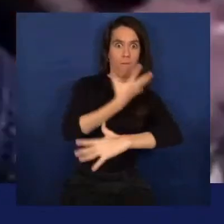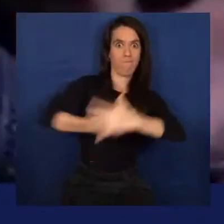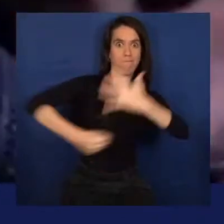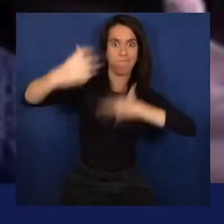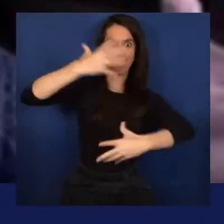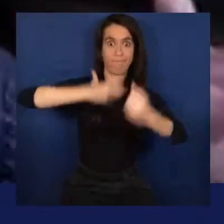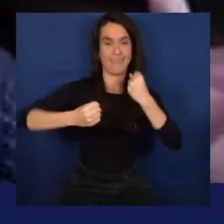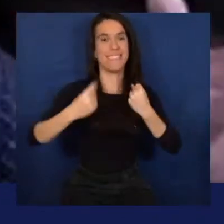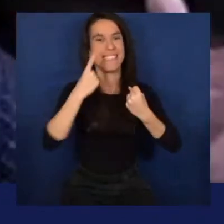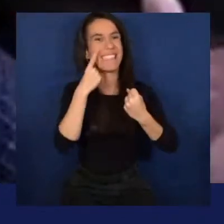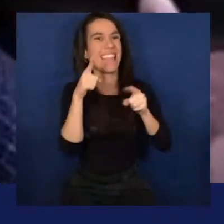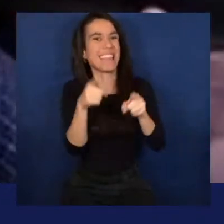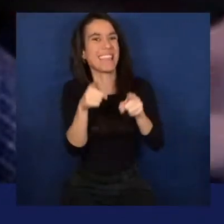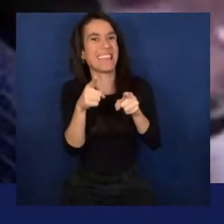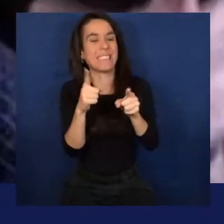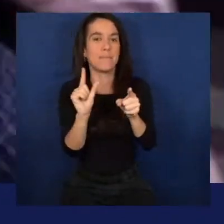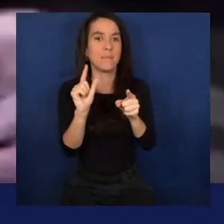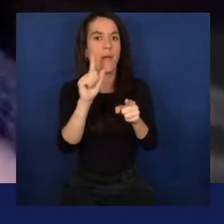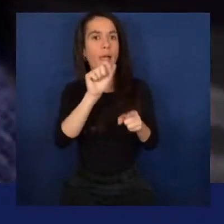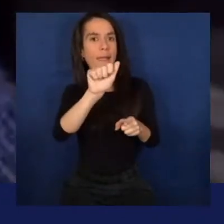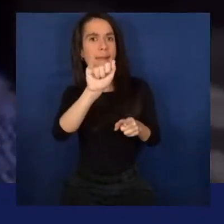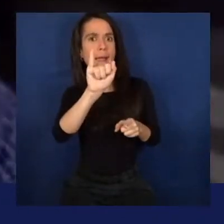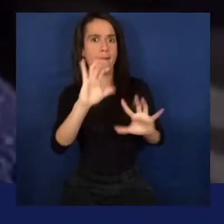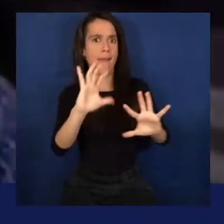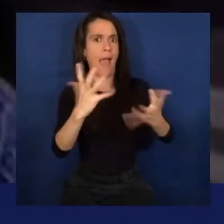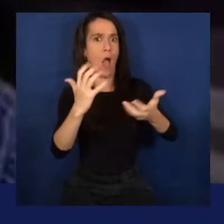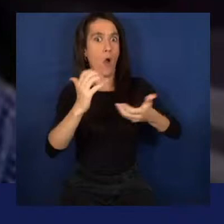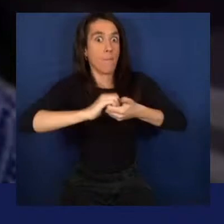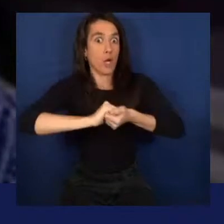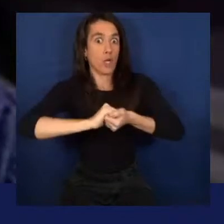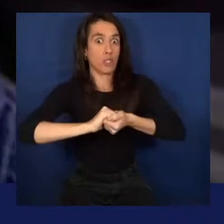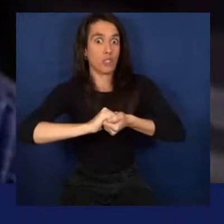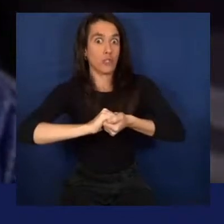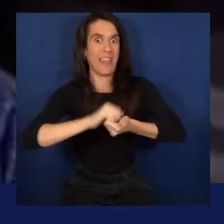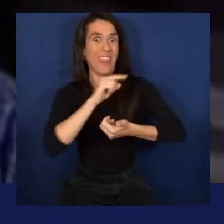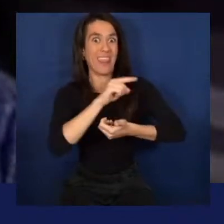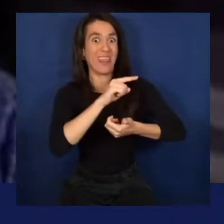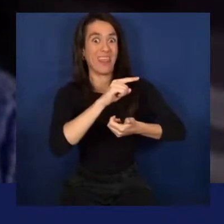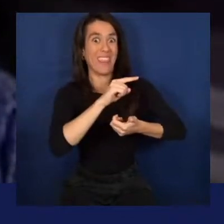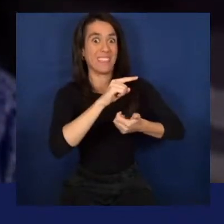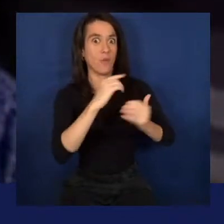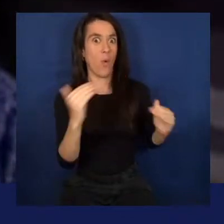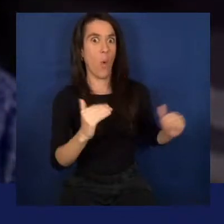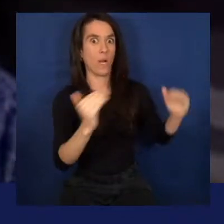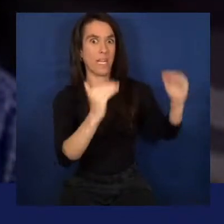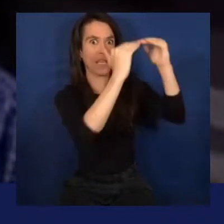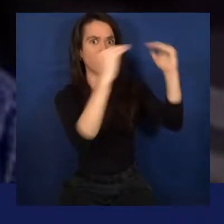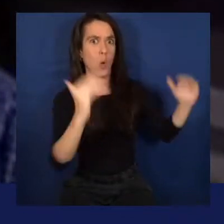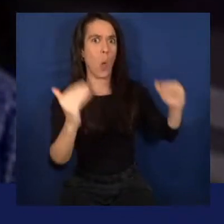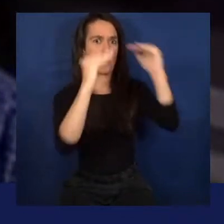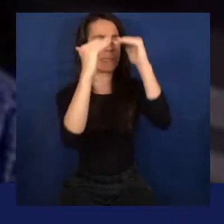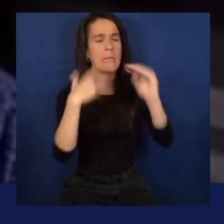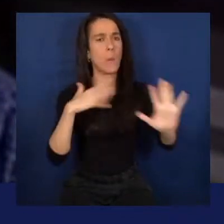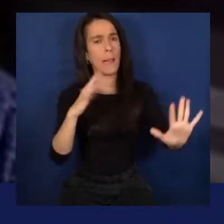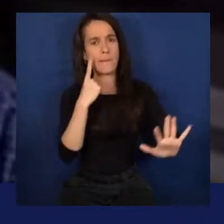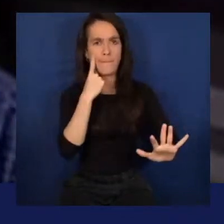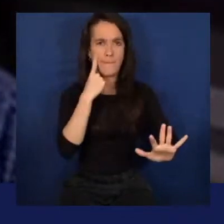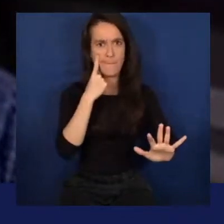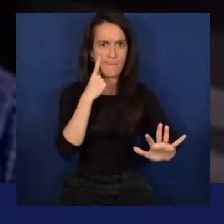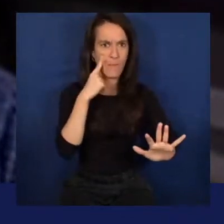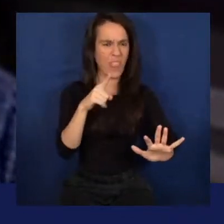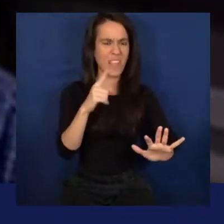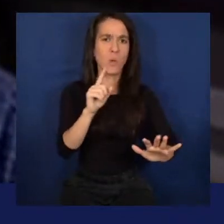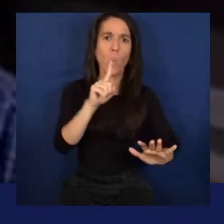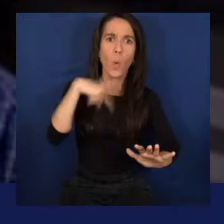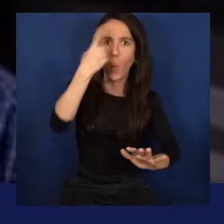the partnership of AI, it is those organizations saying, we're going to pay attention to how these things are used and how they're